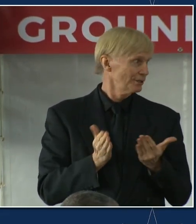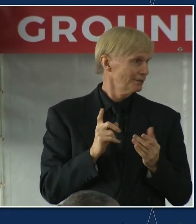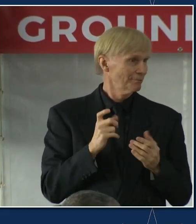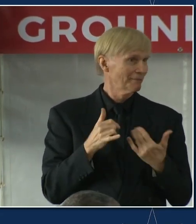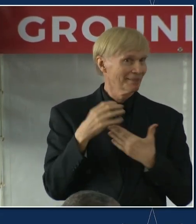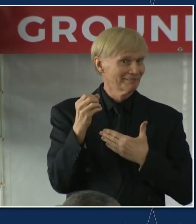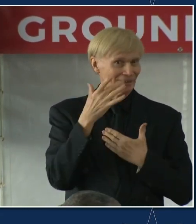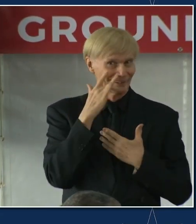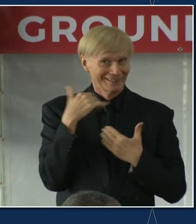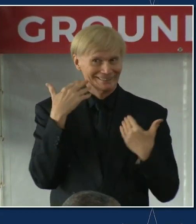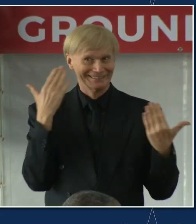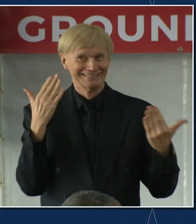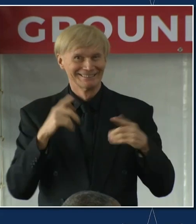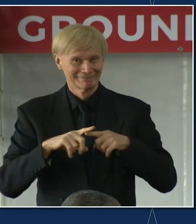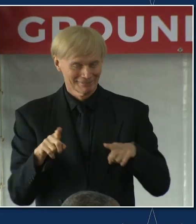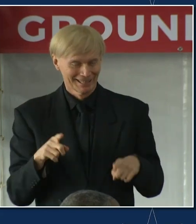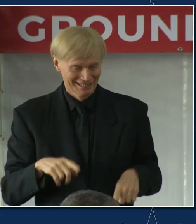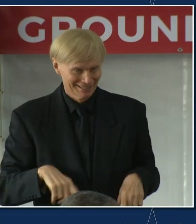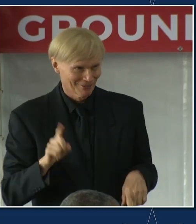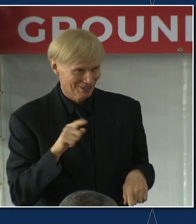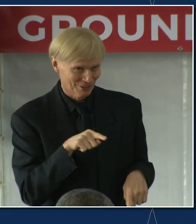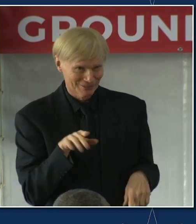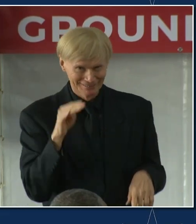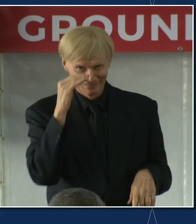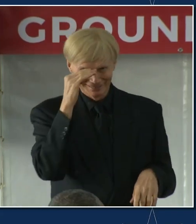early. Lisa, where you at?